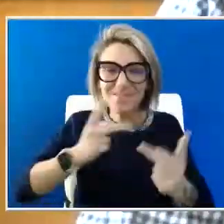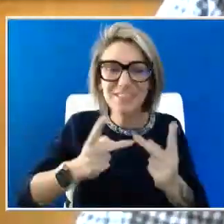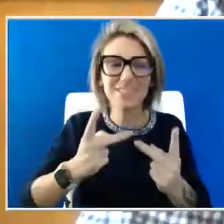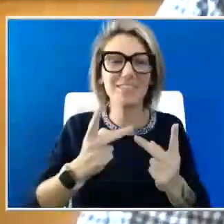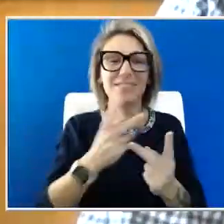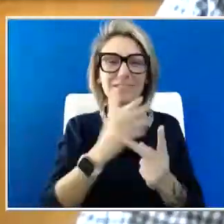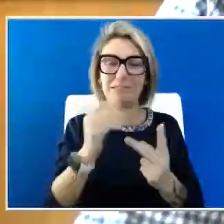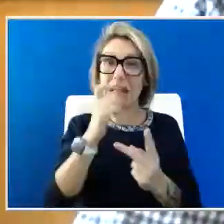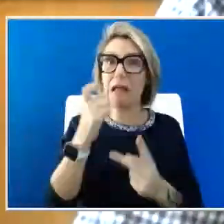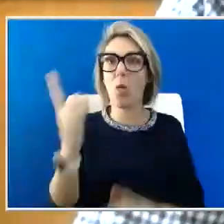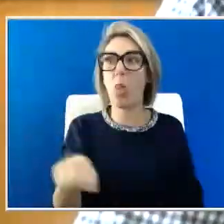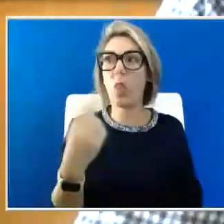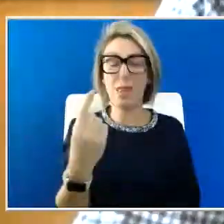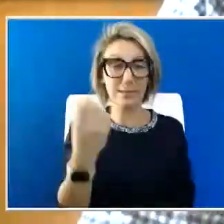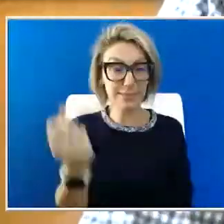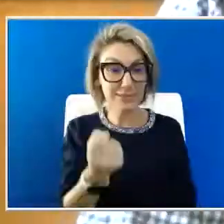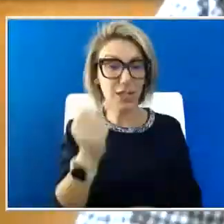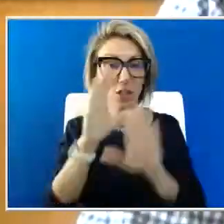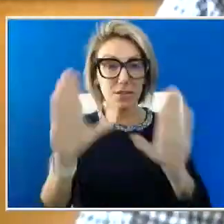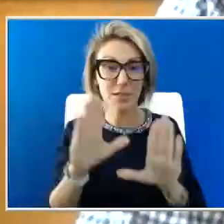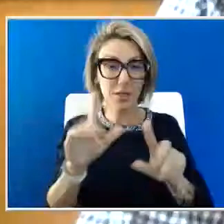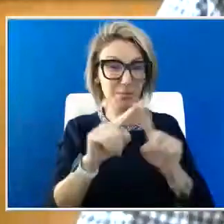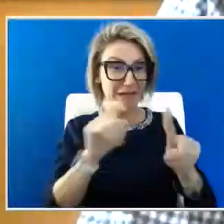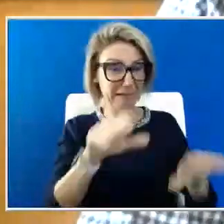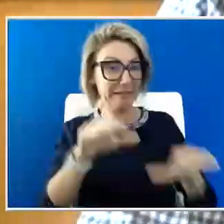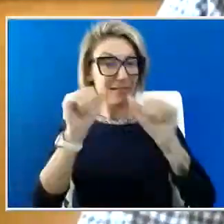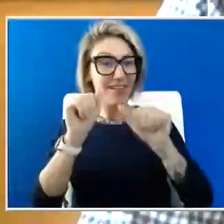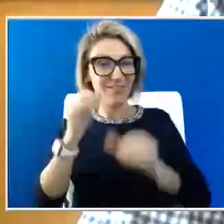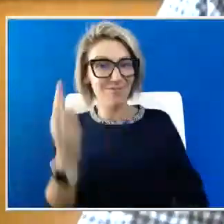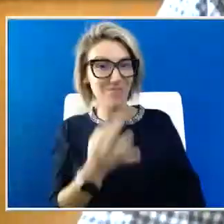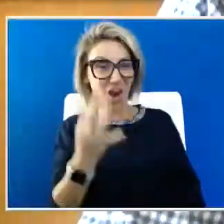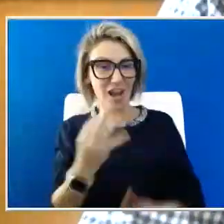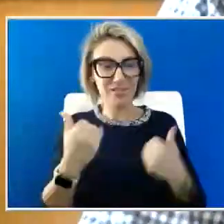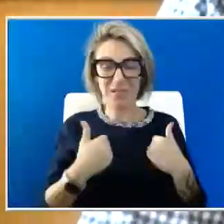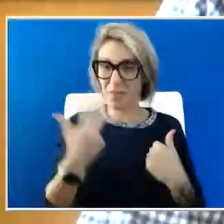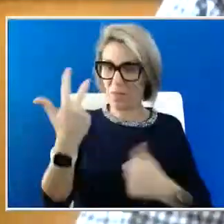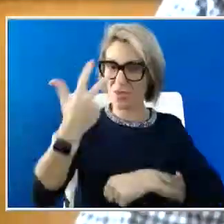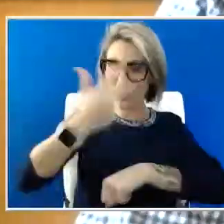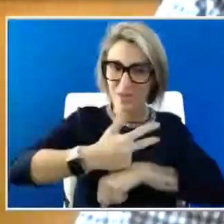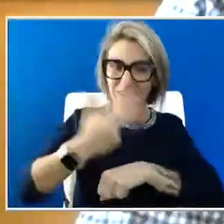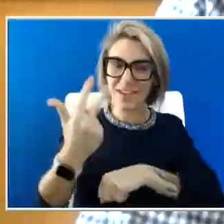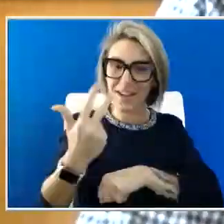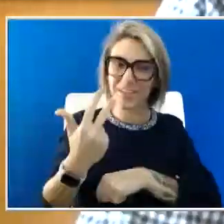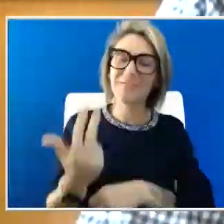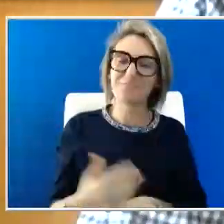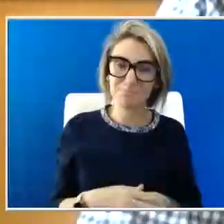just Saturday and Sunday, but I could leave Friday. So really I had about 3 days